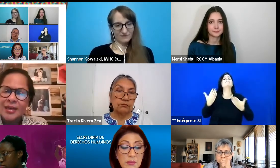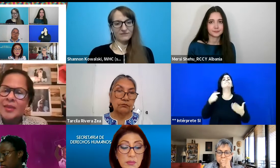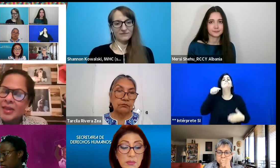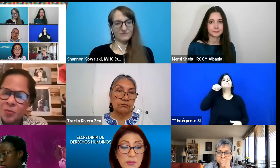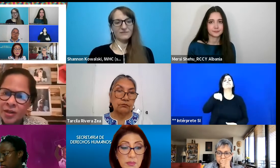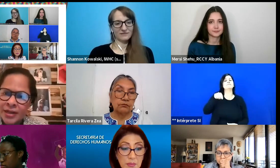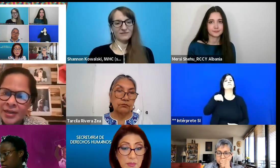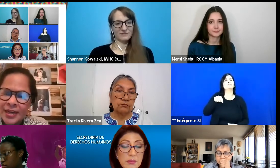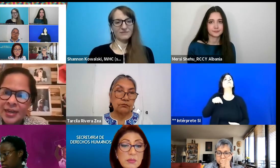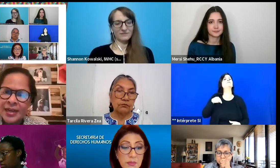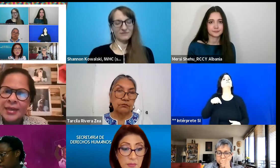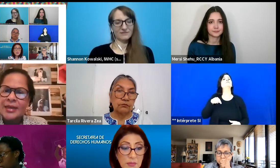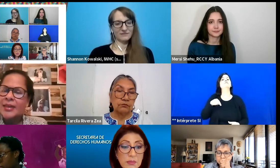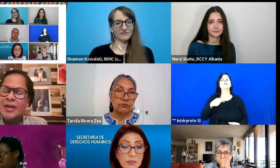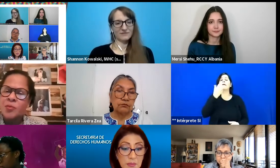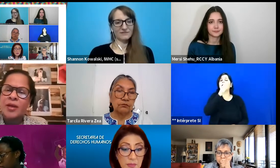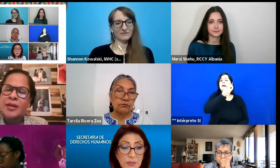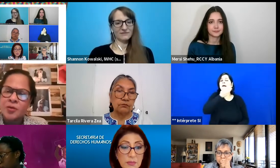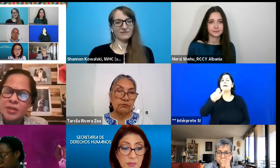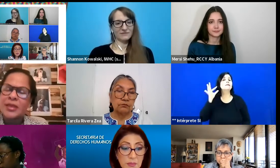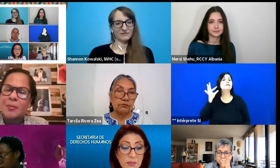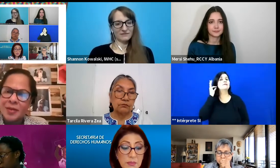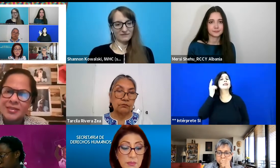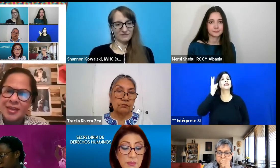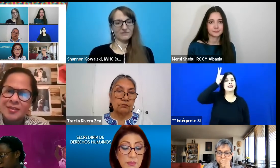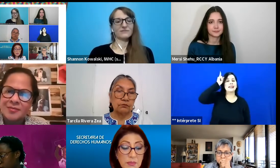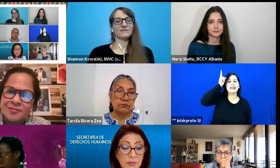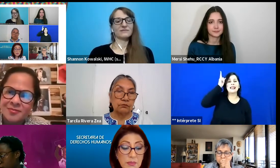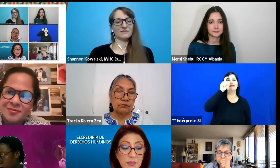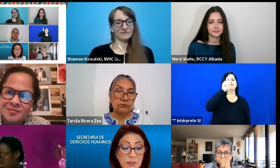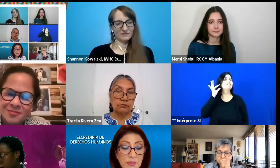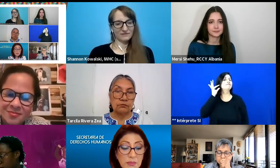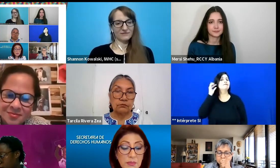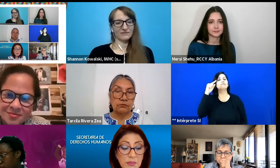indígenas, de las mujeres negras y de las mujeres con discapacidad.